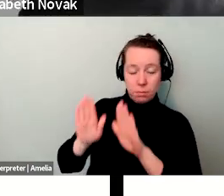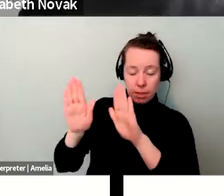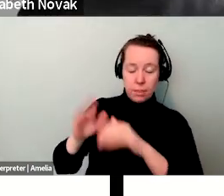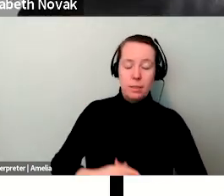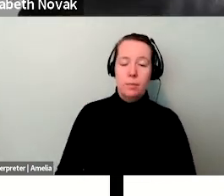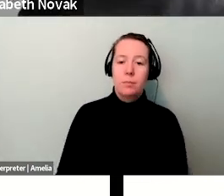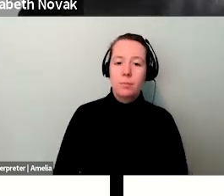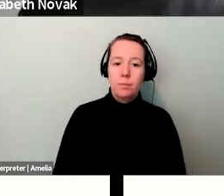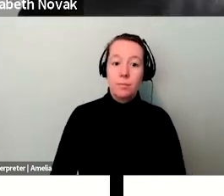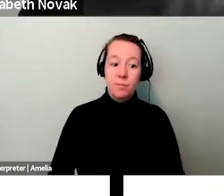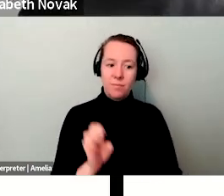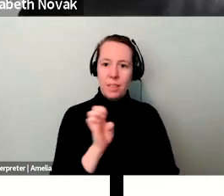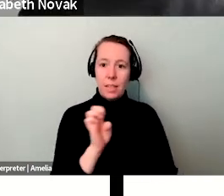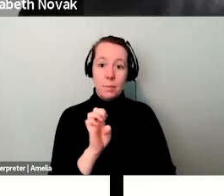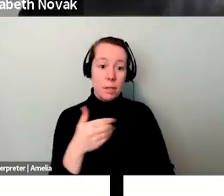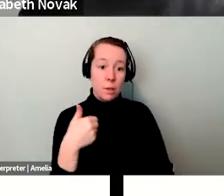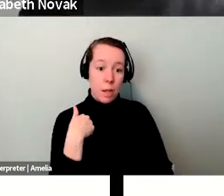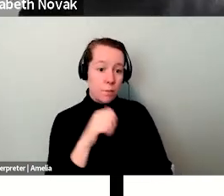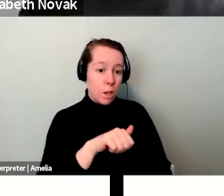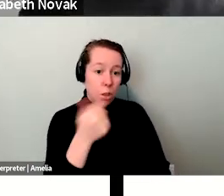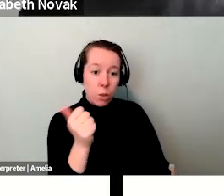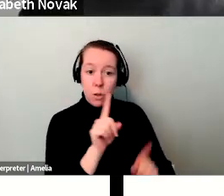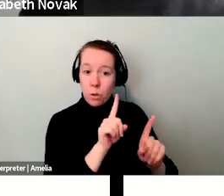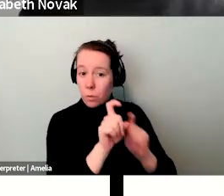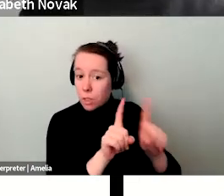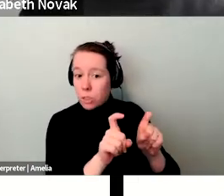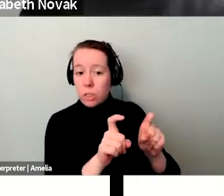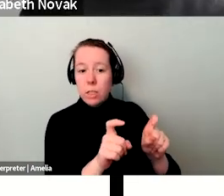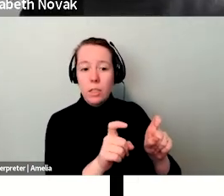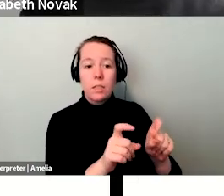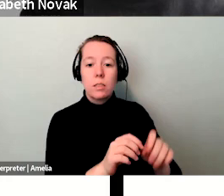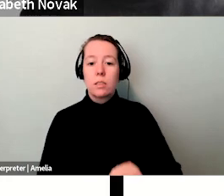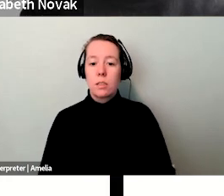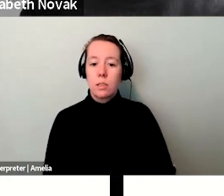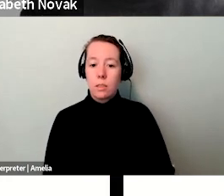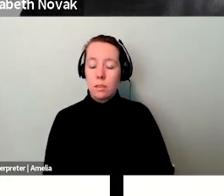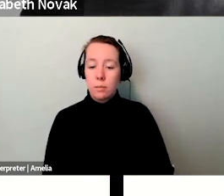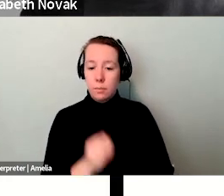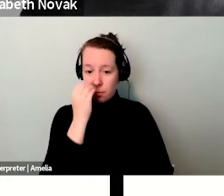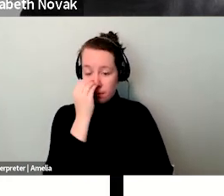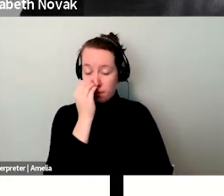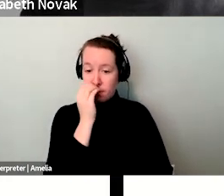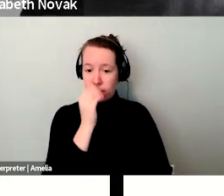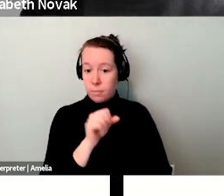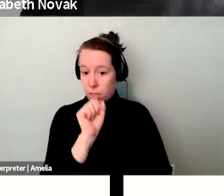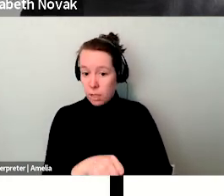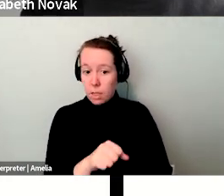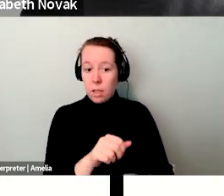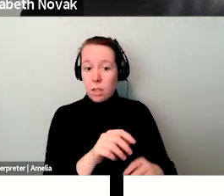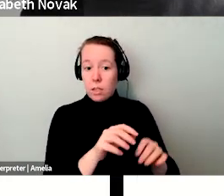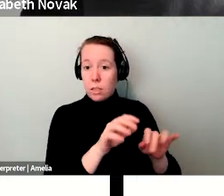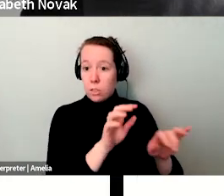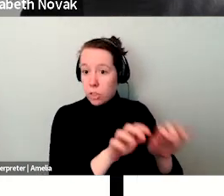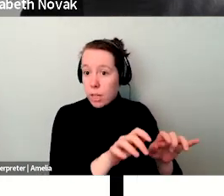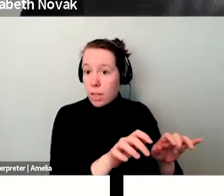right. Do we have any other questions for Kristen, either in the chat, or you can raise your hand,